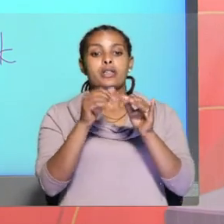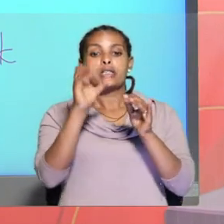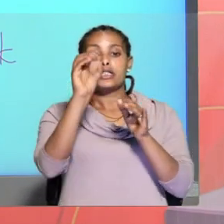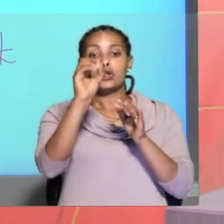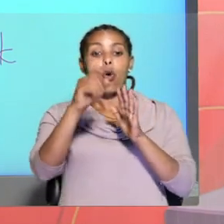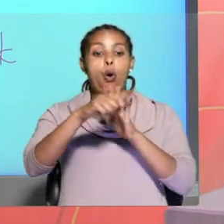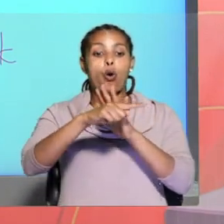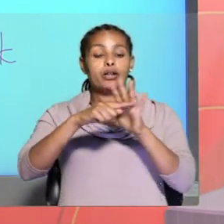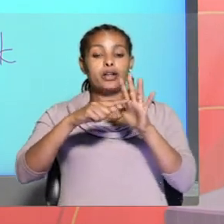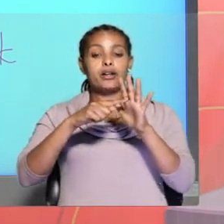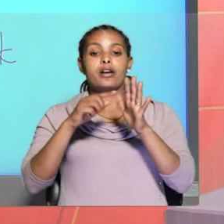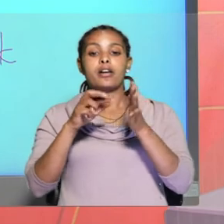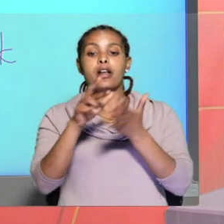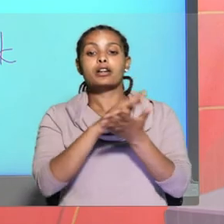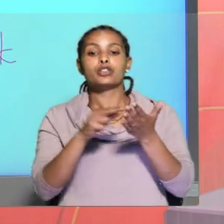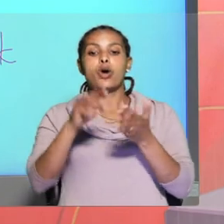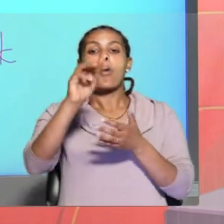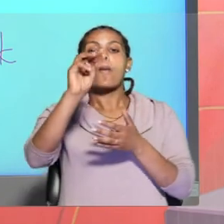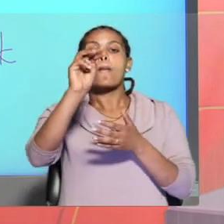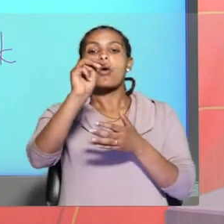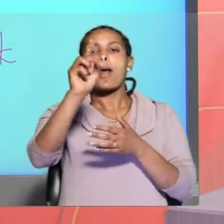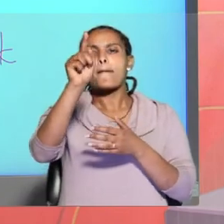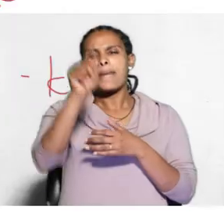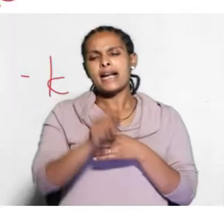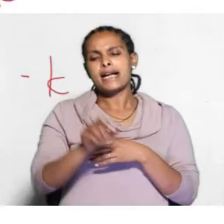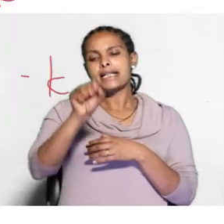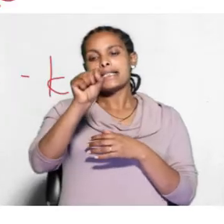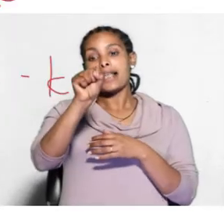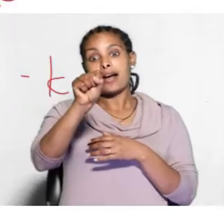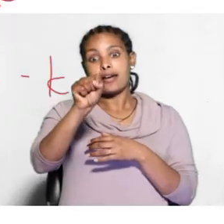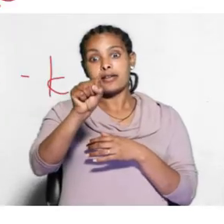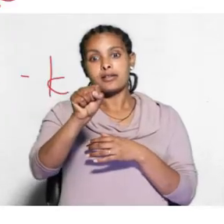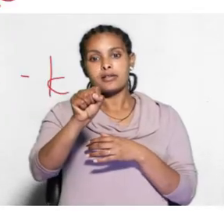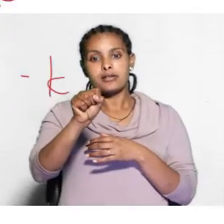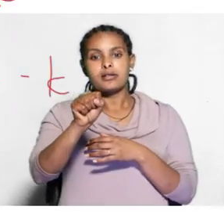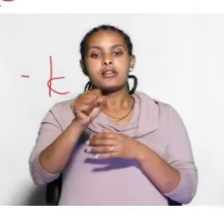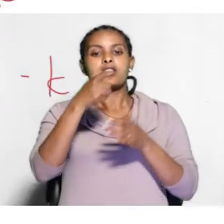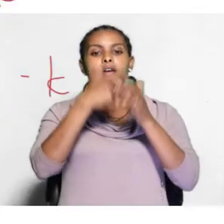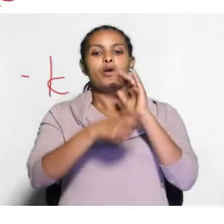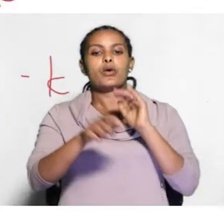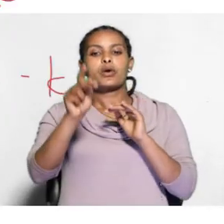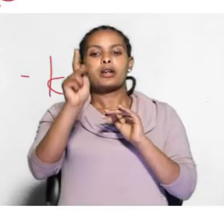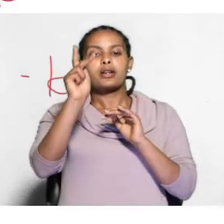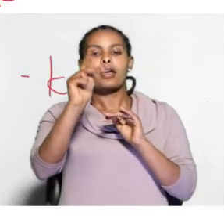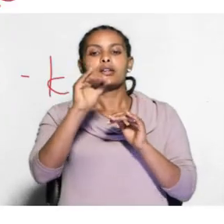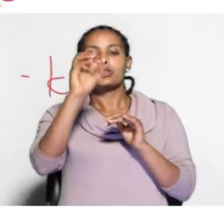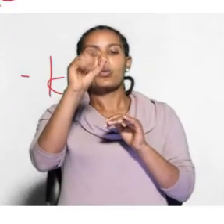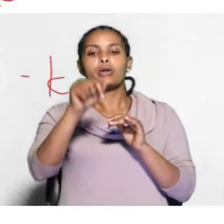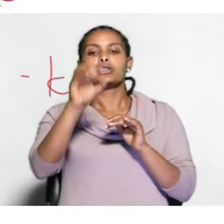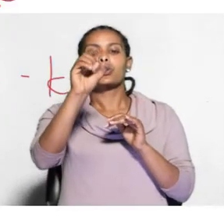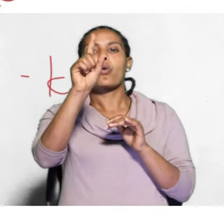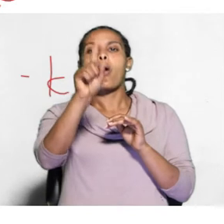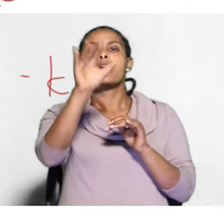order reaction is molar per second therefore the value of k is 0.015